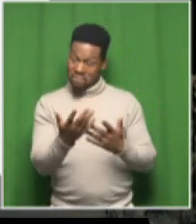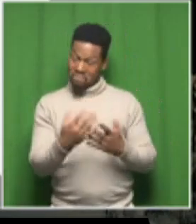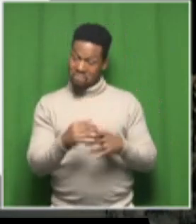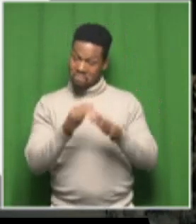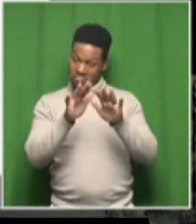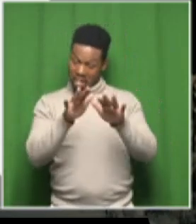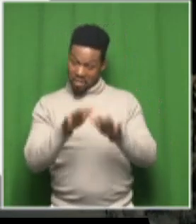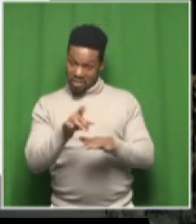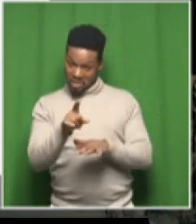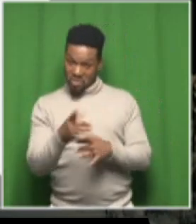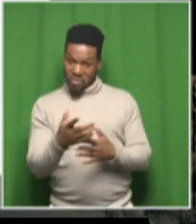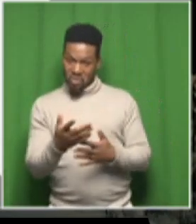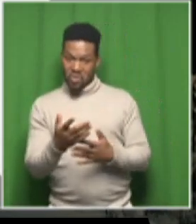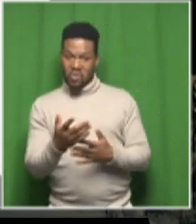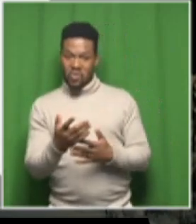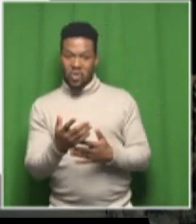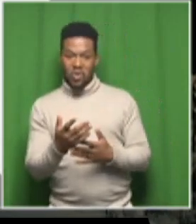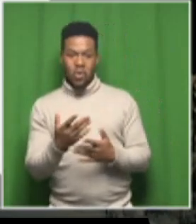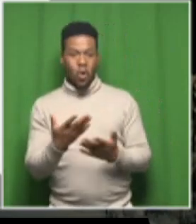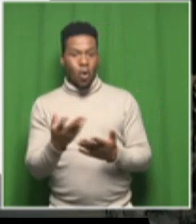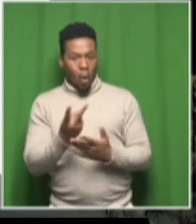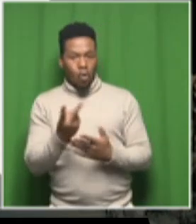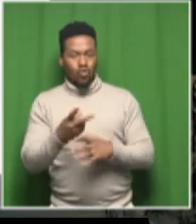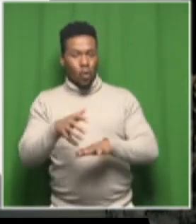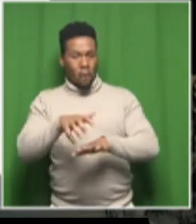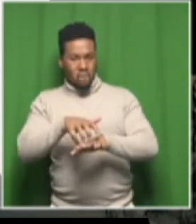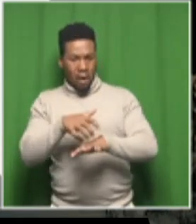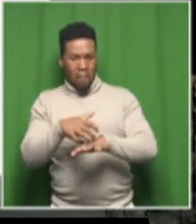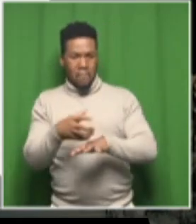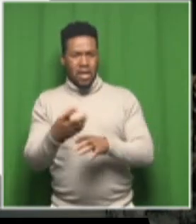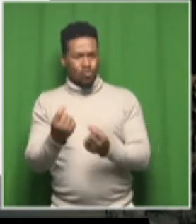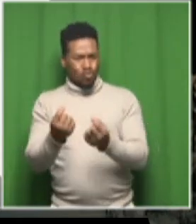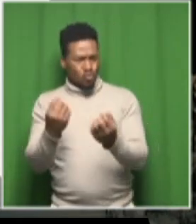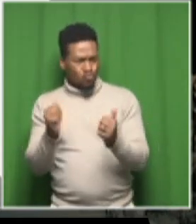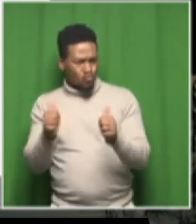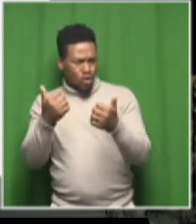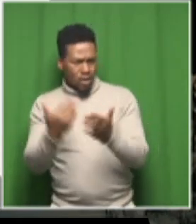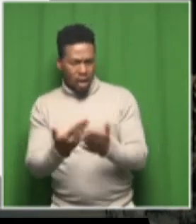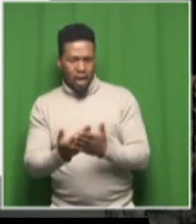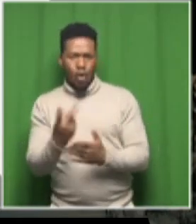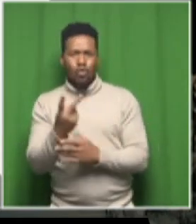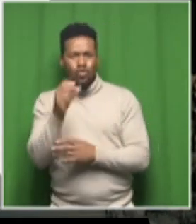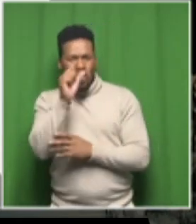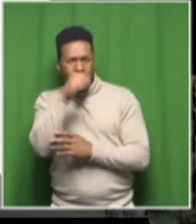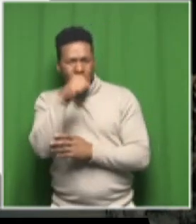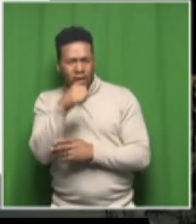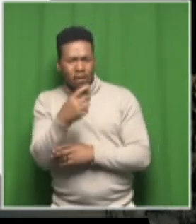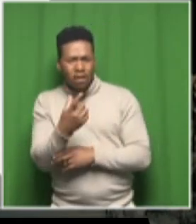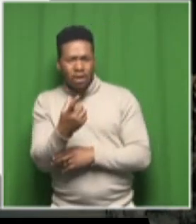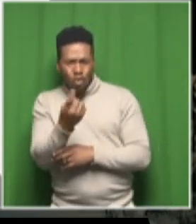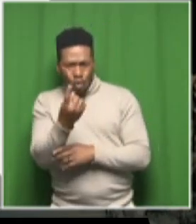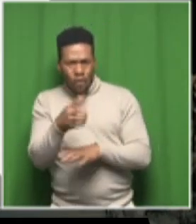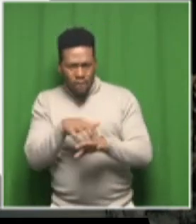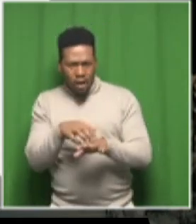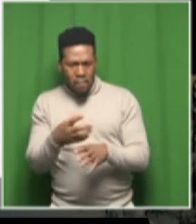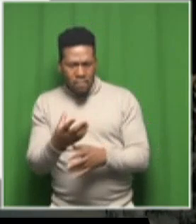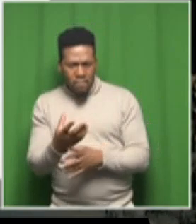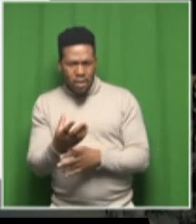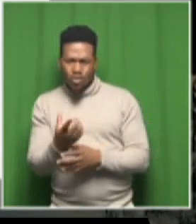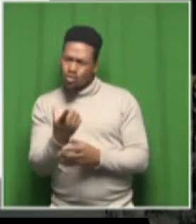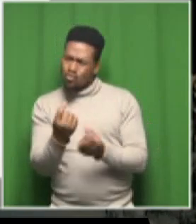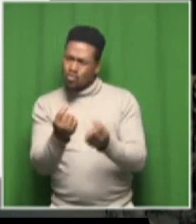you're also, part of piggery production. Talk to us about the gaps that you witnessed on that front, and really, how